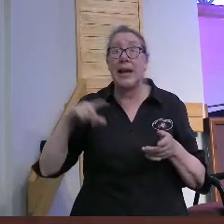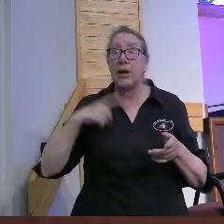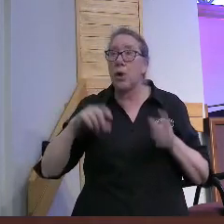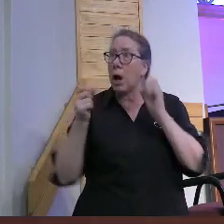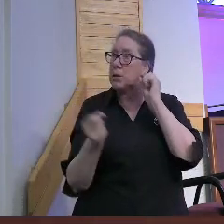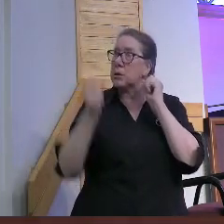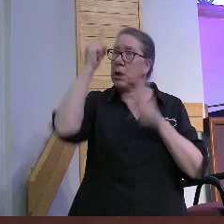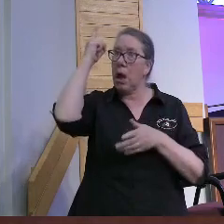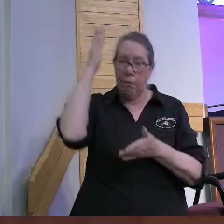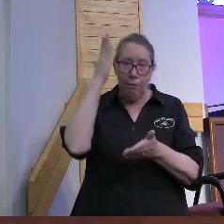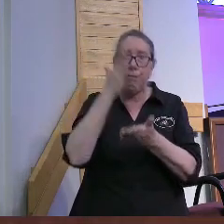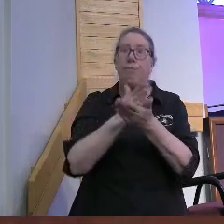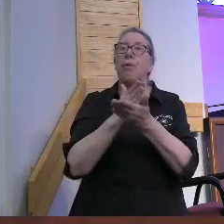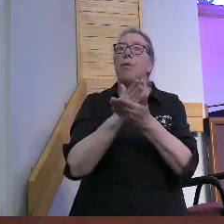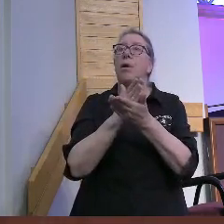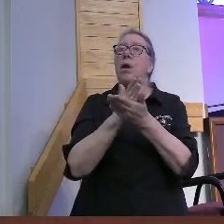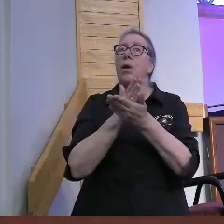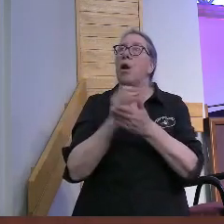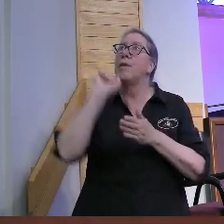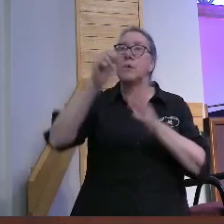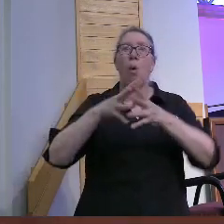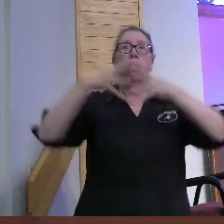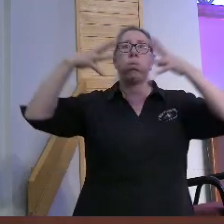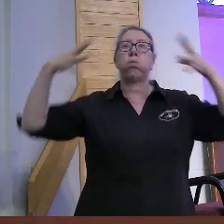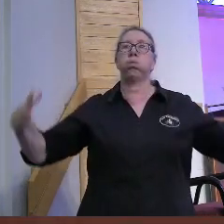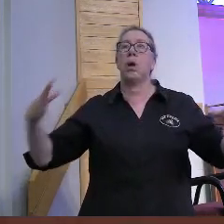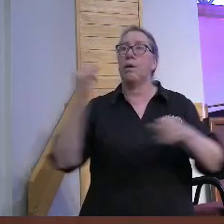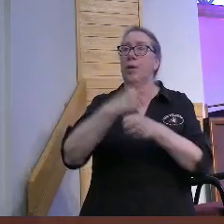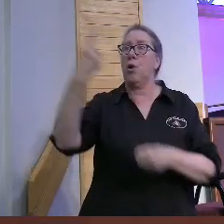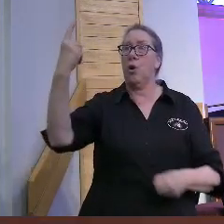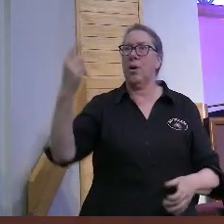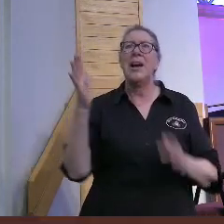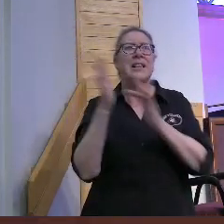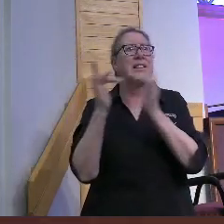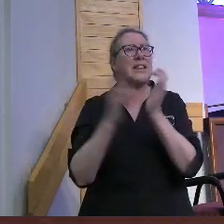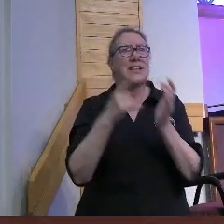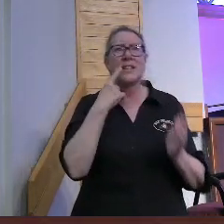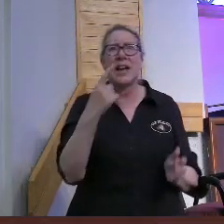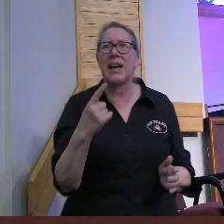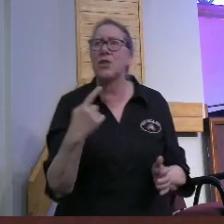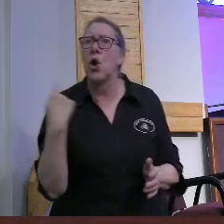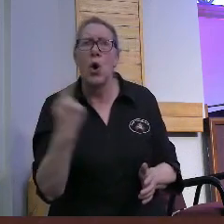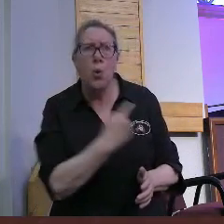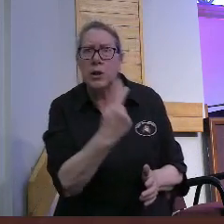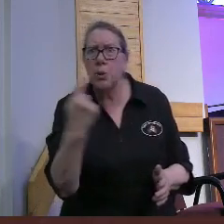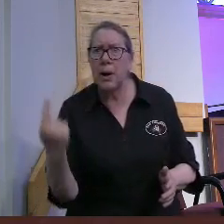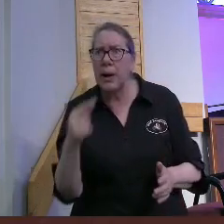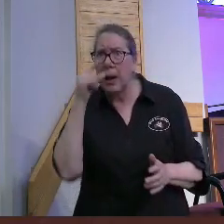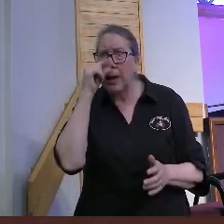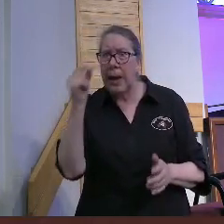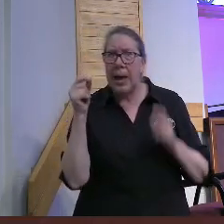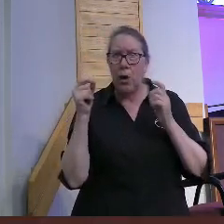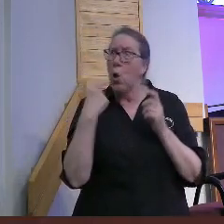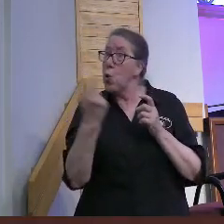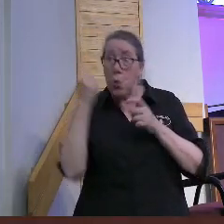true understanding of the greatness of God. Jesus said, which of you by worrying can add one cubit